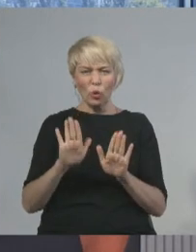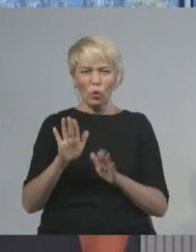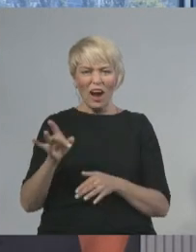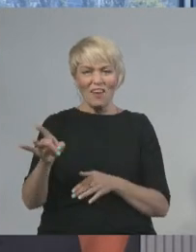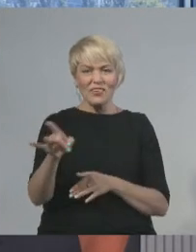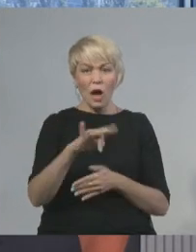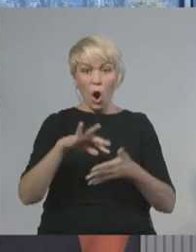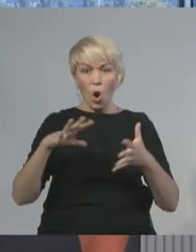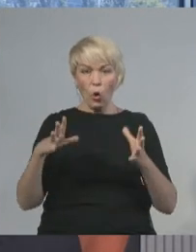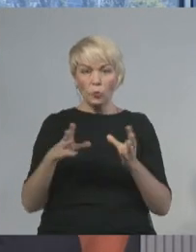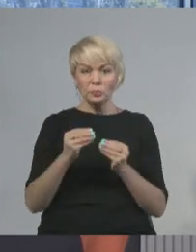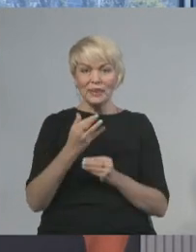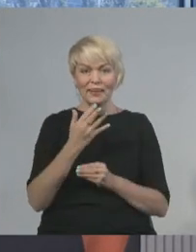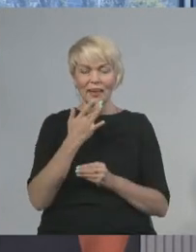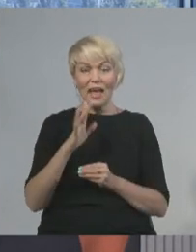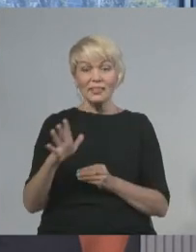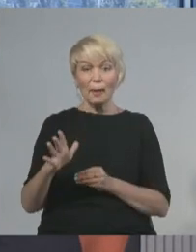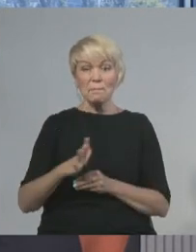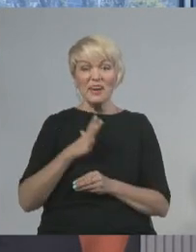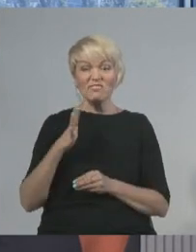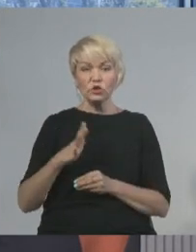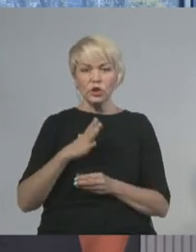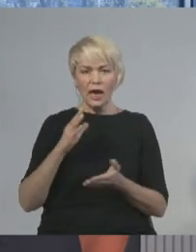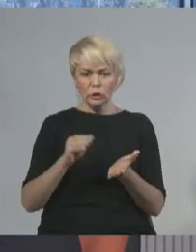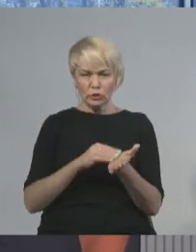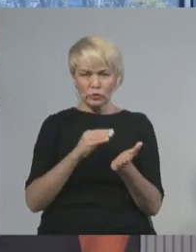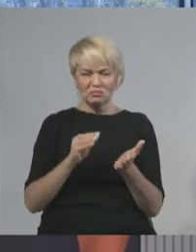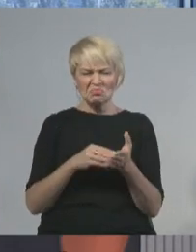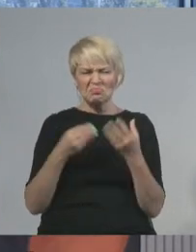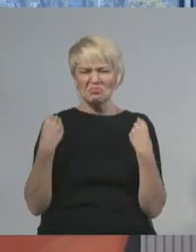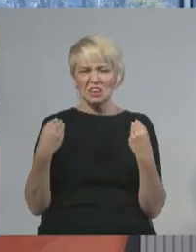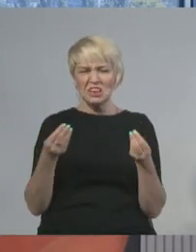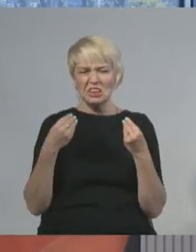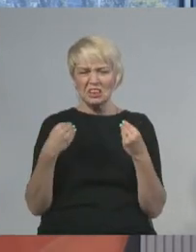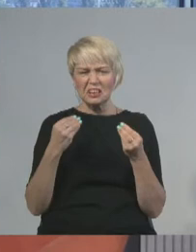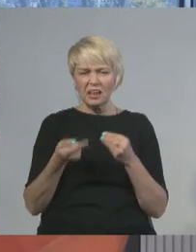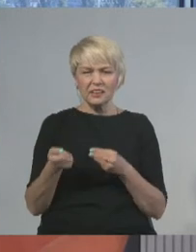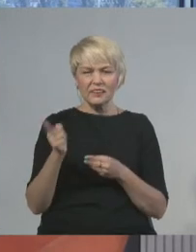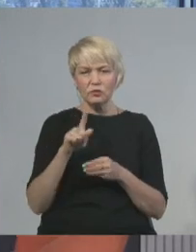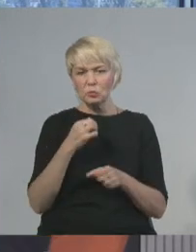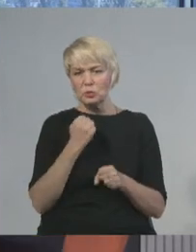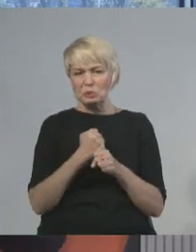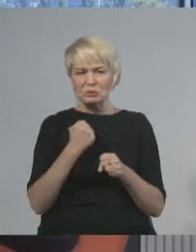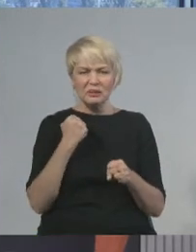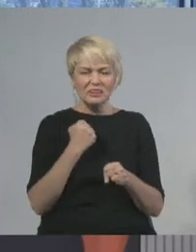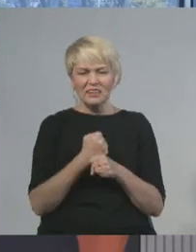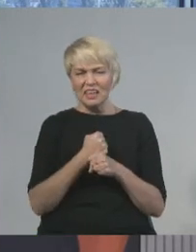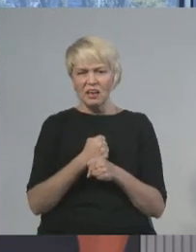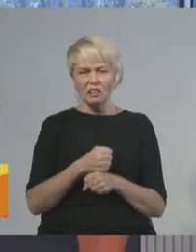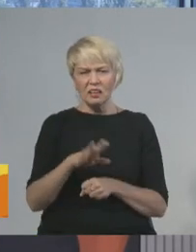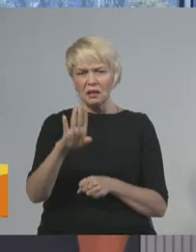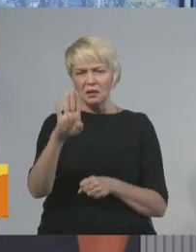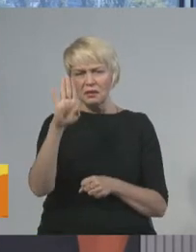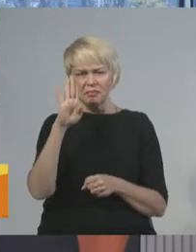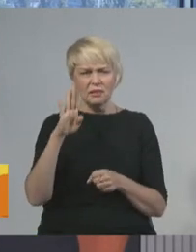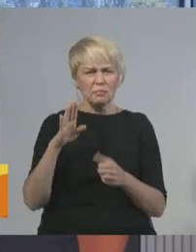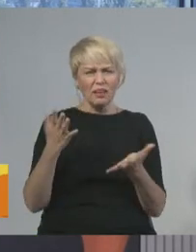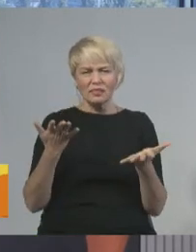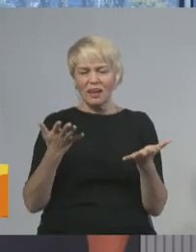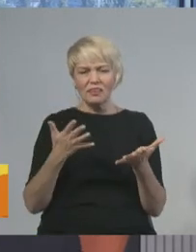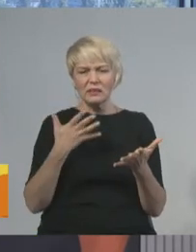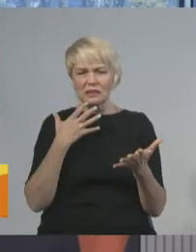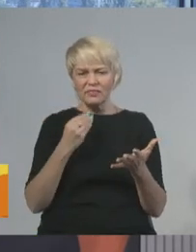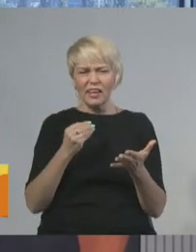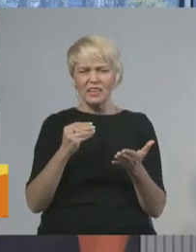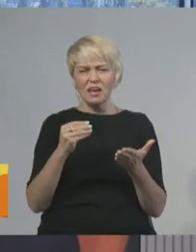managers of the media national and regional medias are former journalists they are excellent in what they do they are